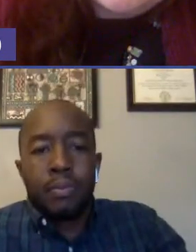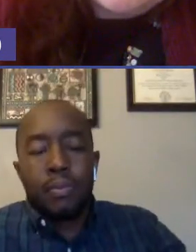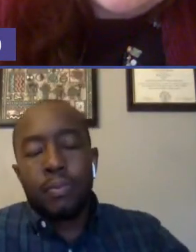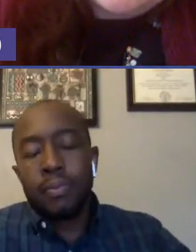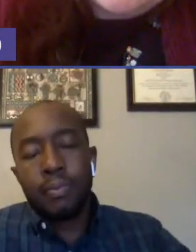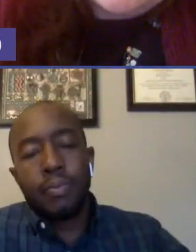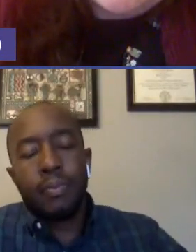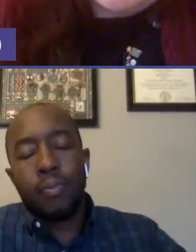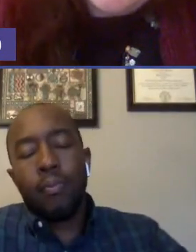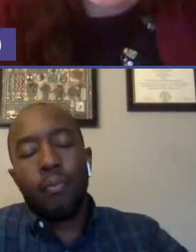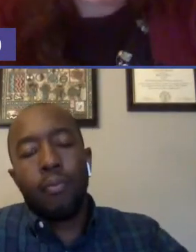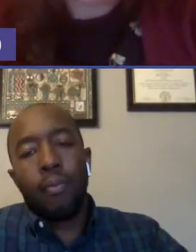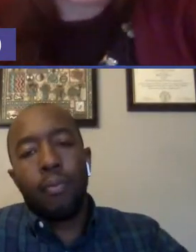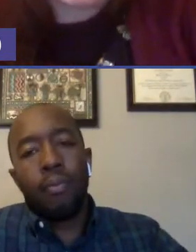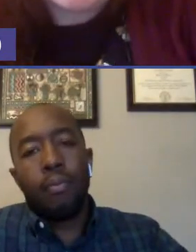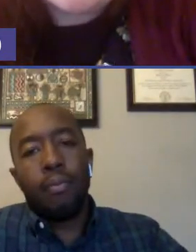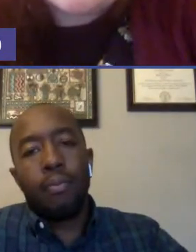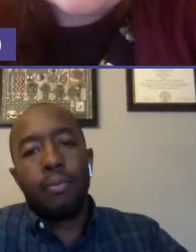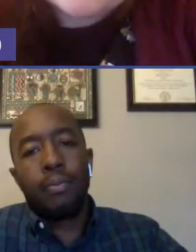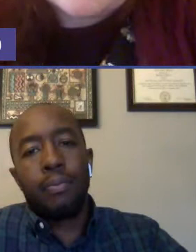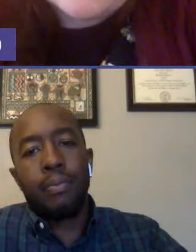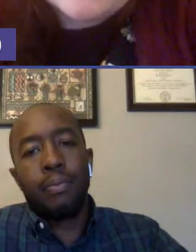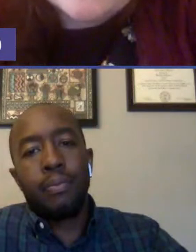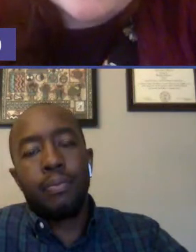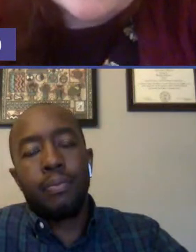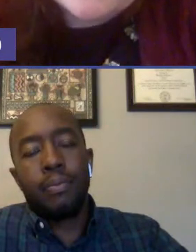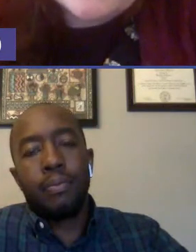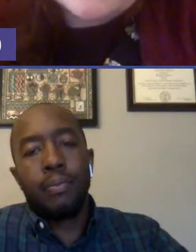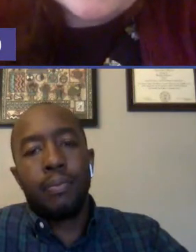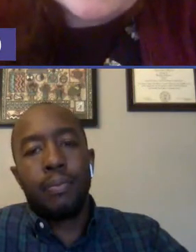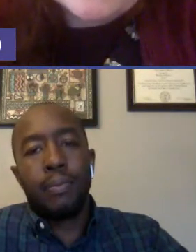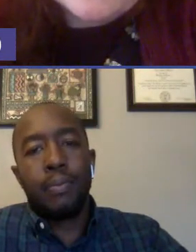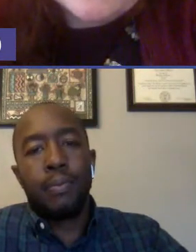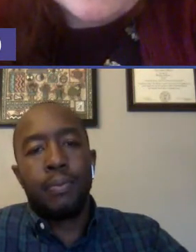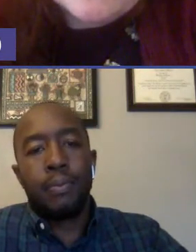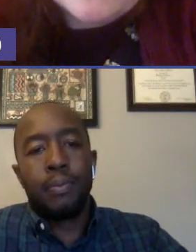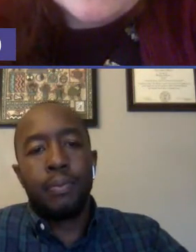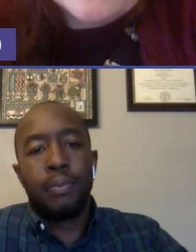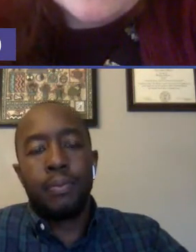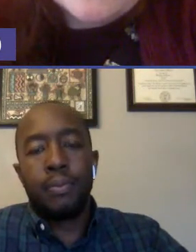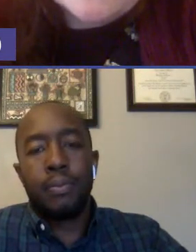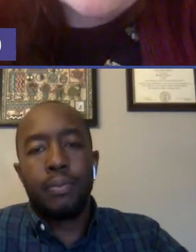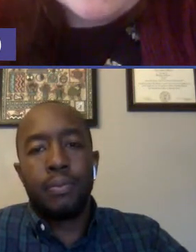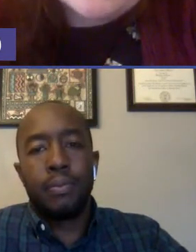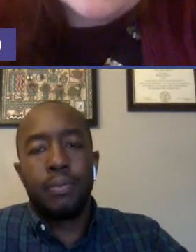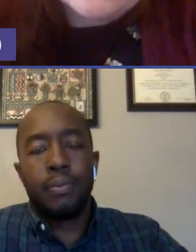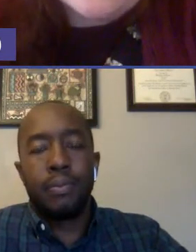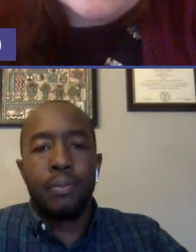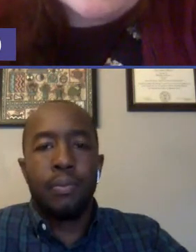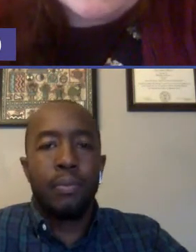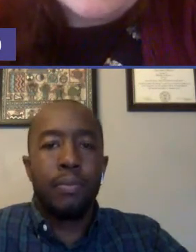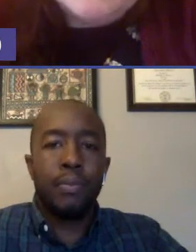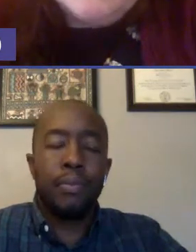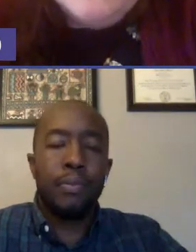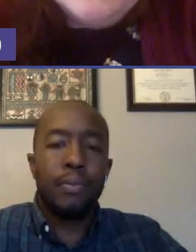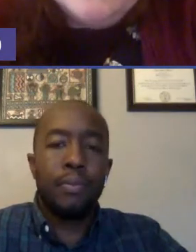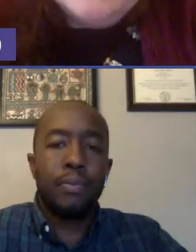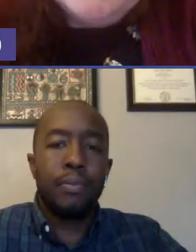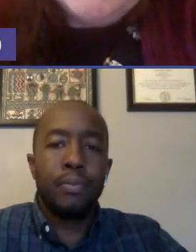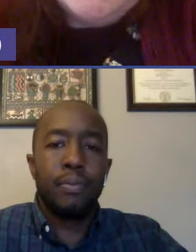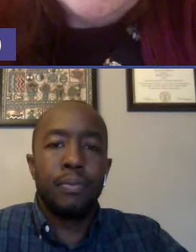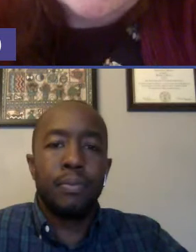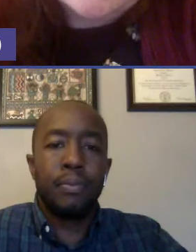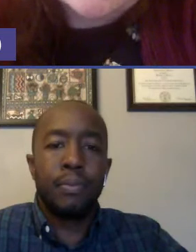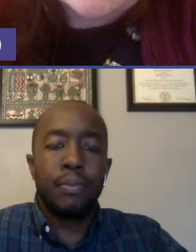of Color is to create greater access to education, training, and mentorship to the next generation of